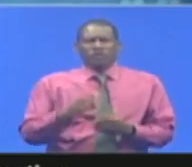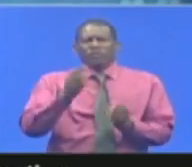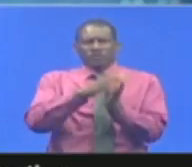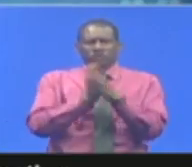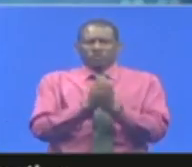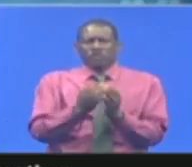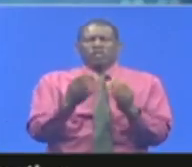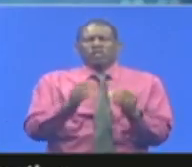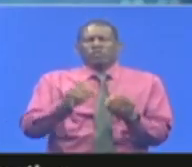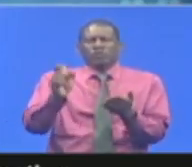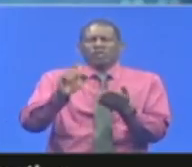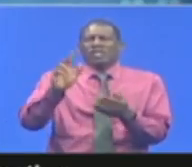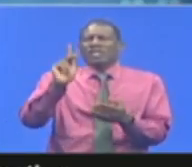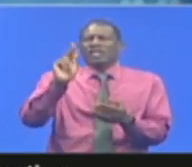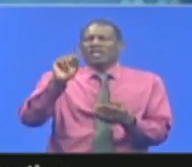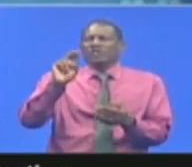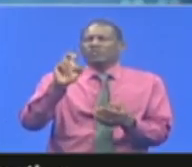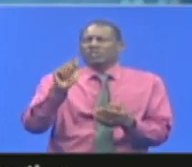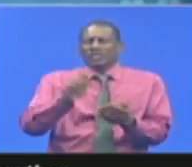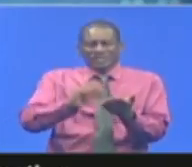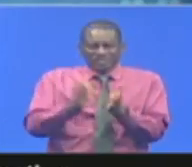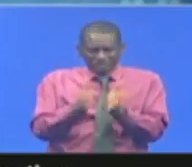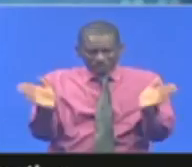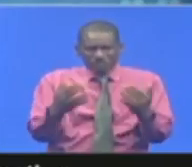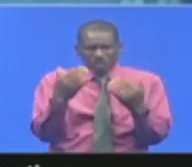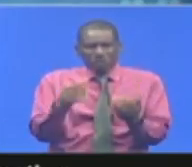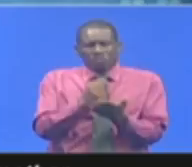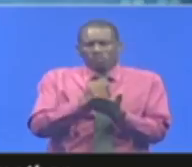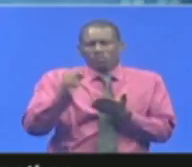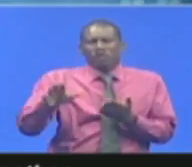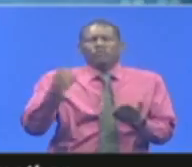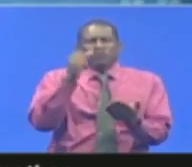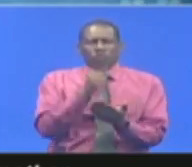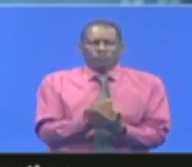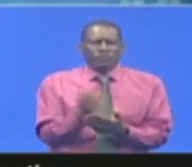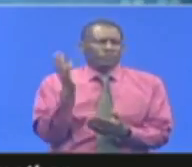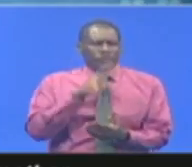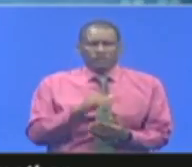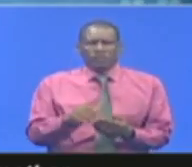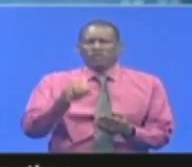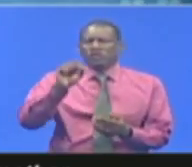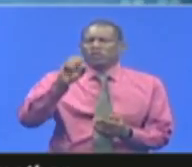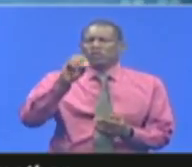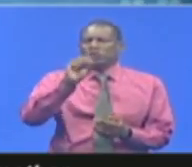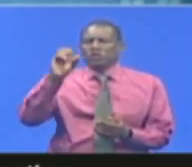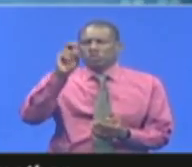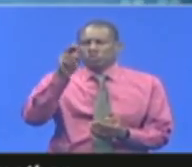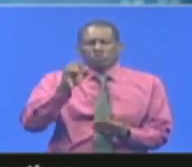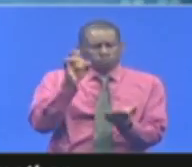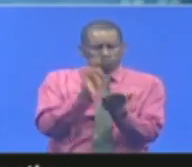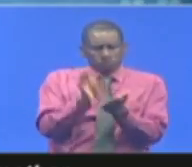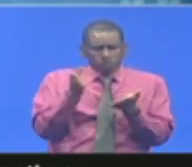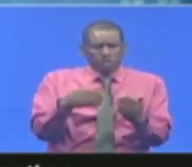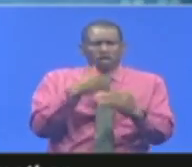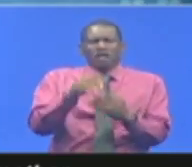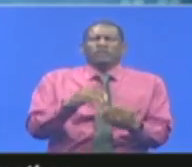Embattled KNUT Secretary General Wilson Sossion has finally been suspended from office. Sossion was ousted today after the union's National